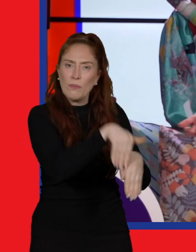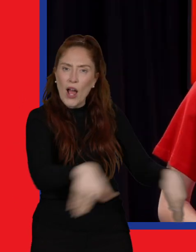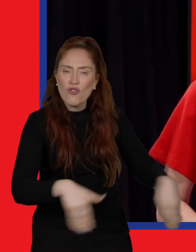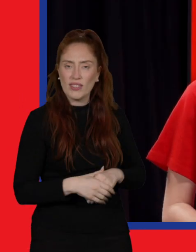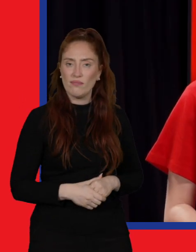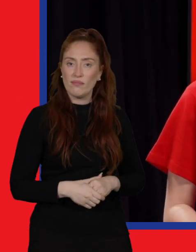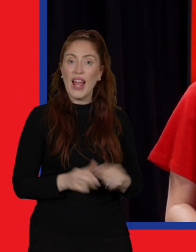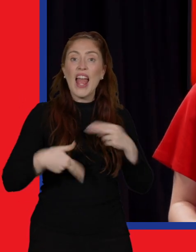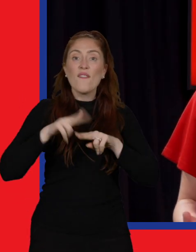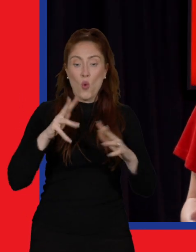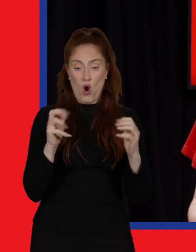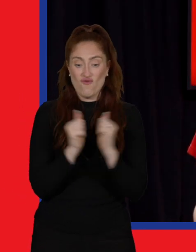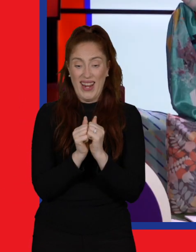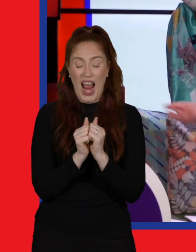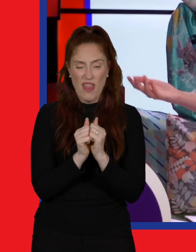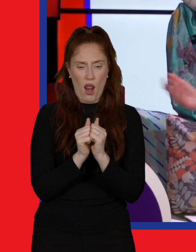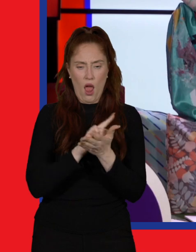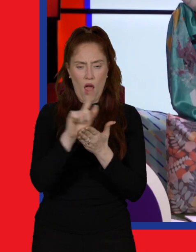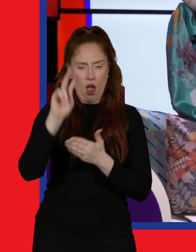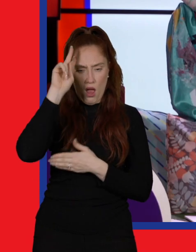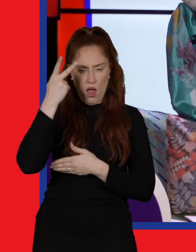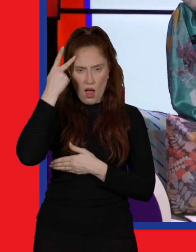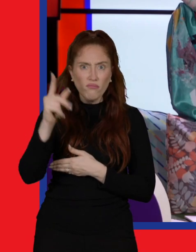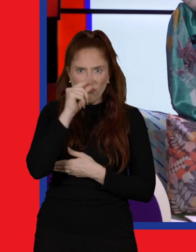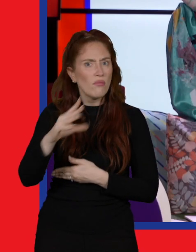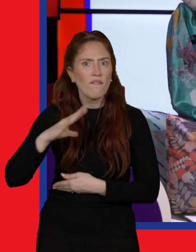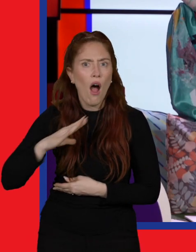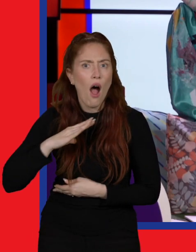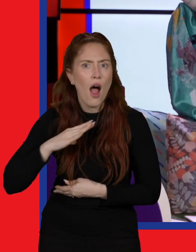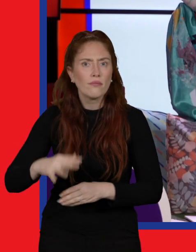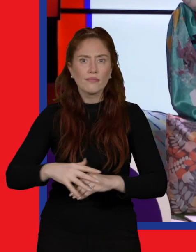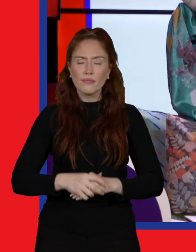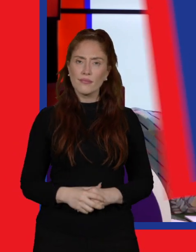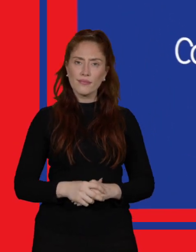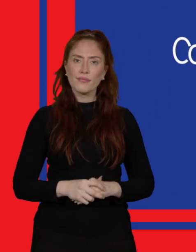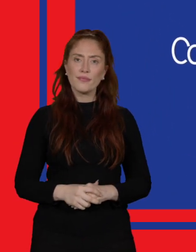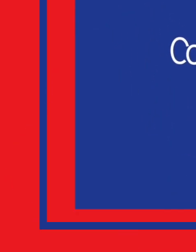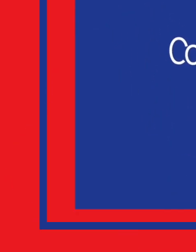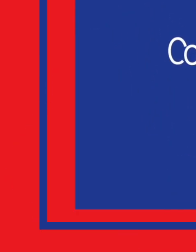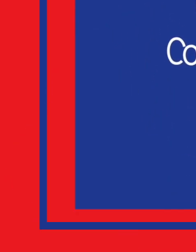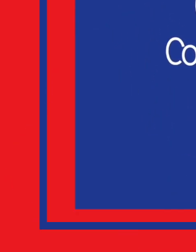them. And if you've agreed to do something that you no longer want to do, you can always change your mind.